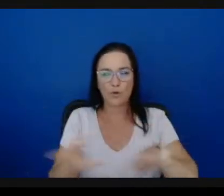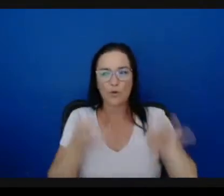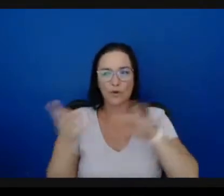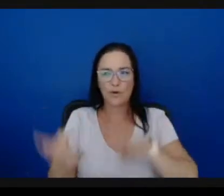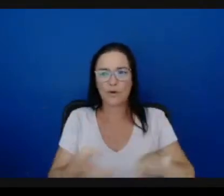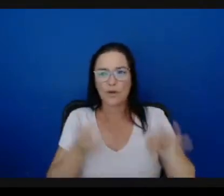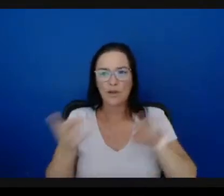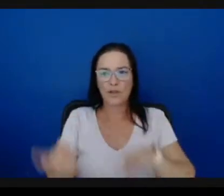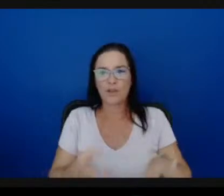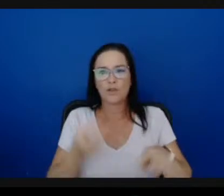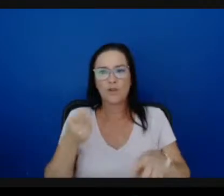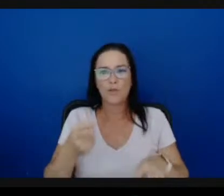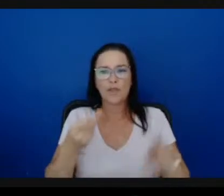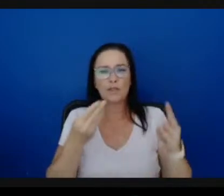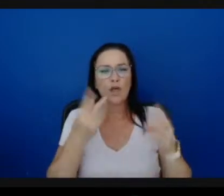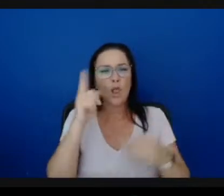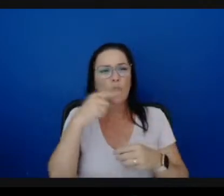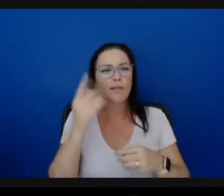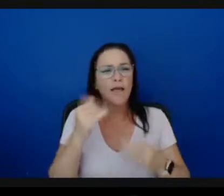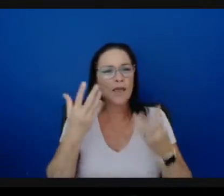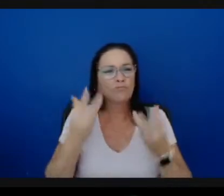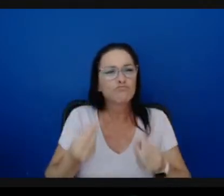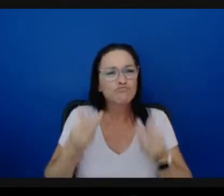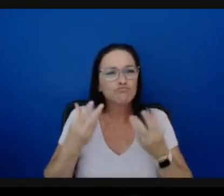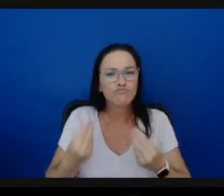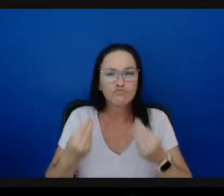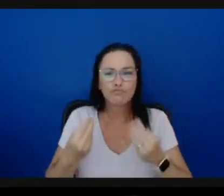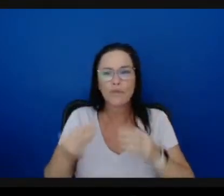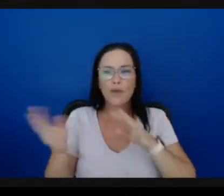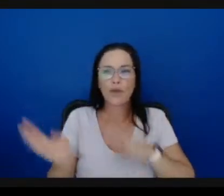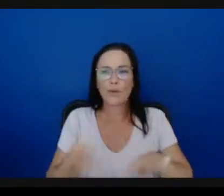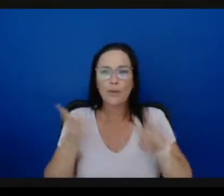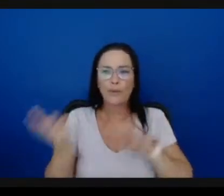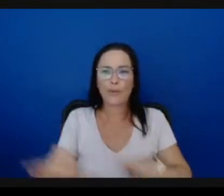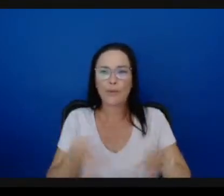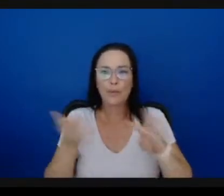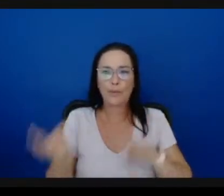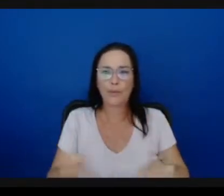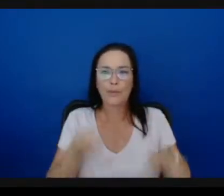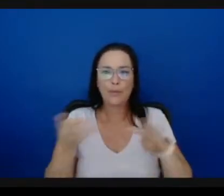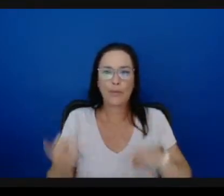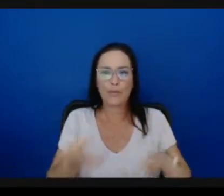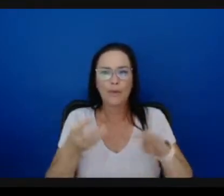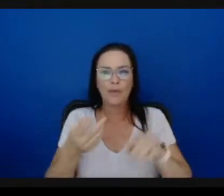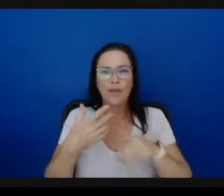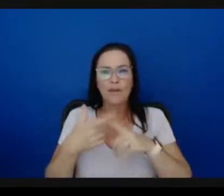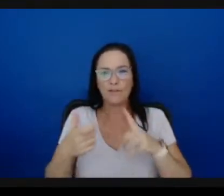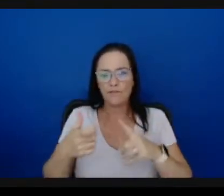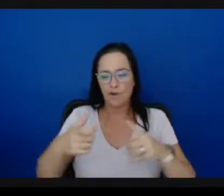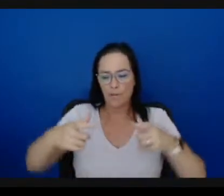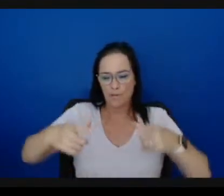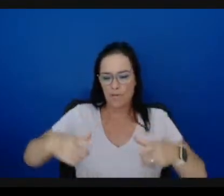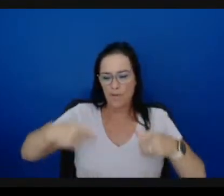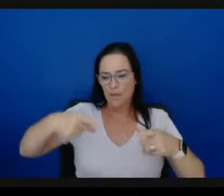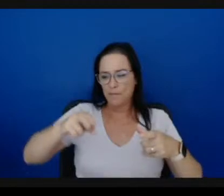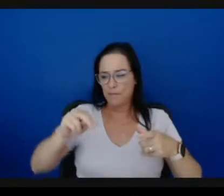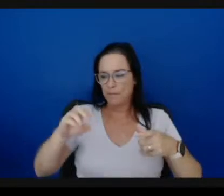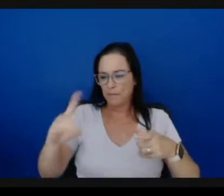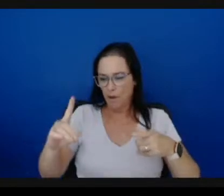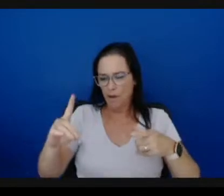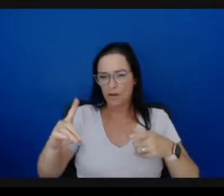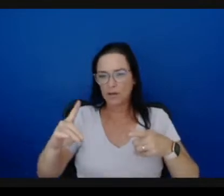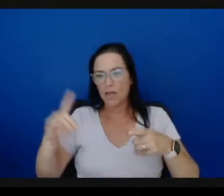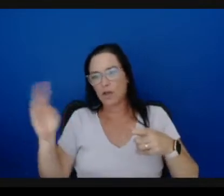very fluid-appearing lava, 12 feet wide, spilled from a broad pond at the base of the cone to feed another flow of